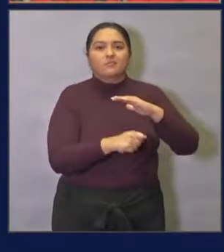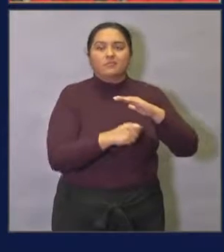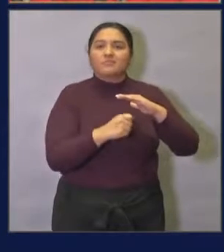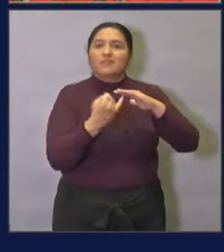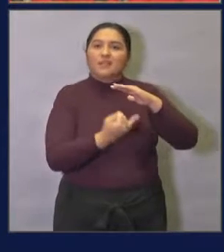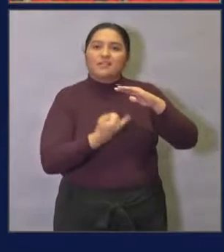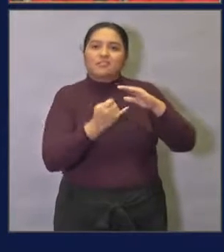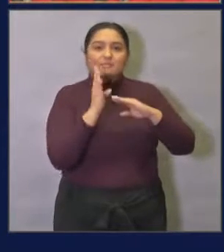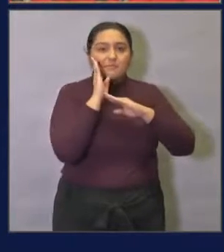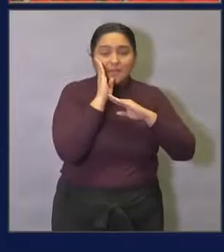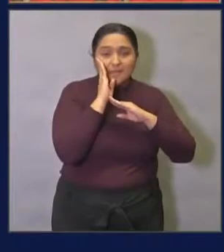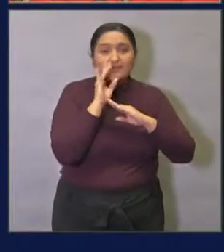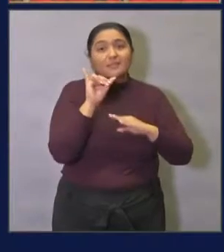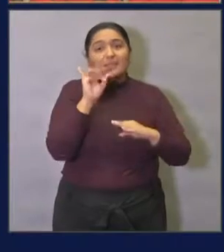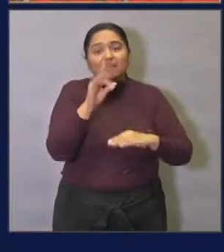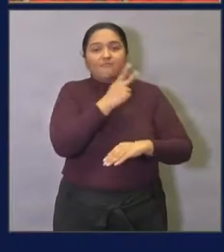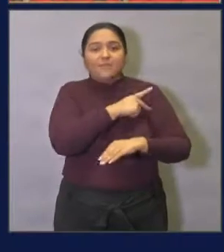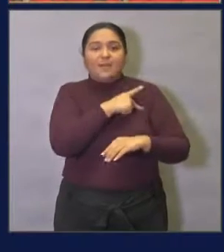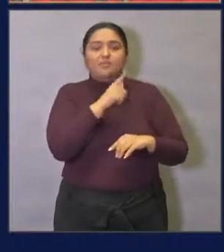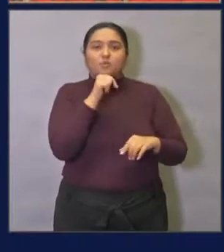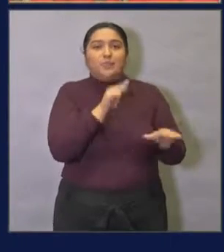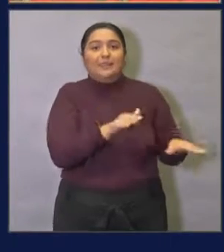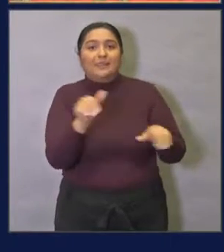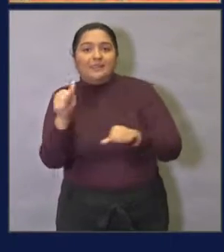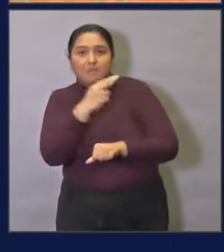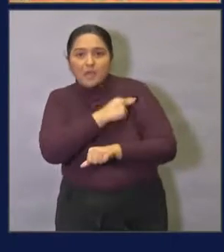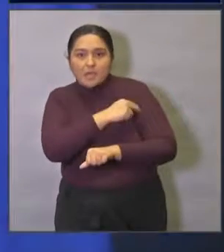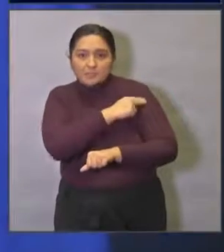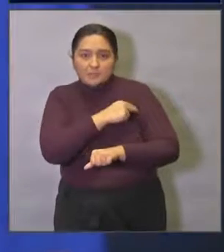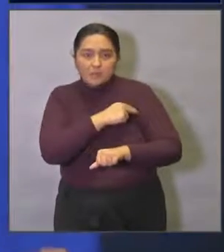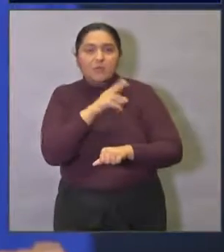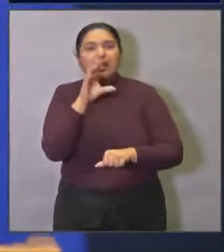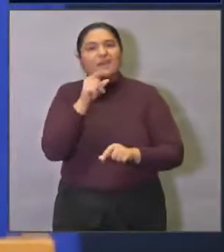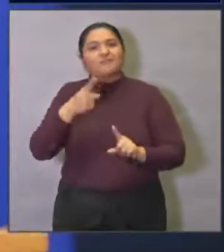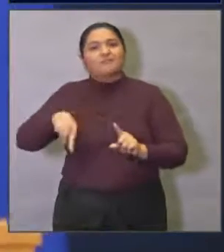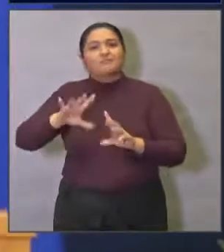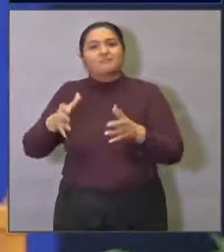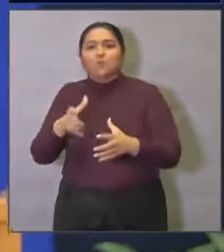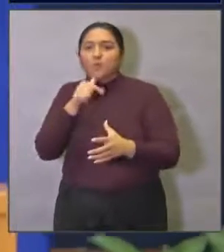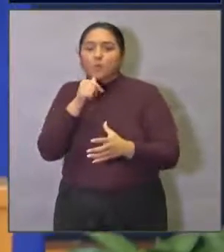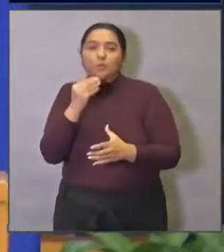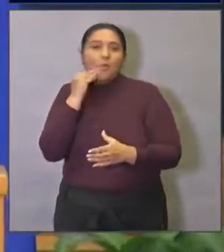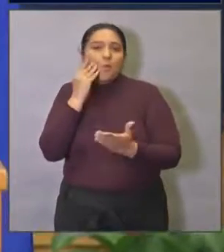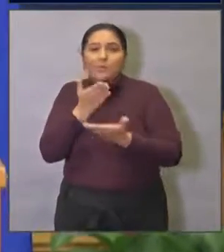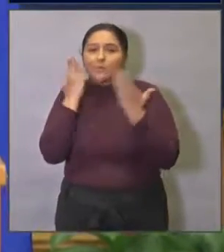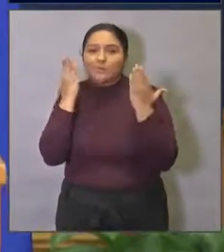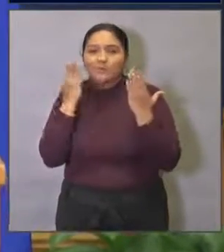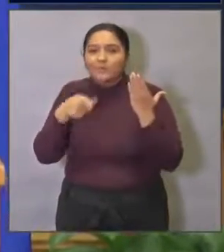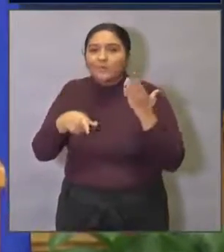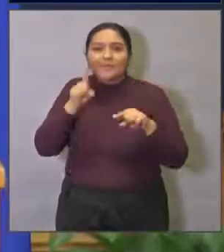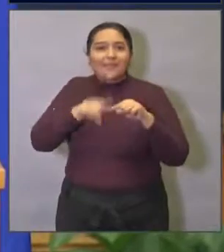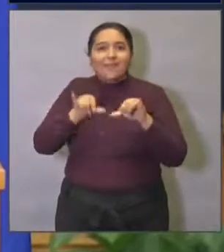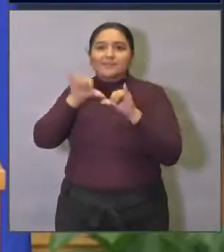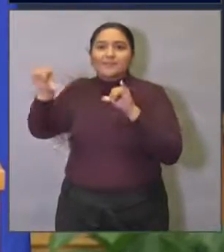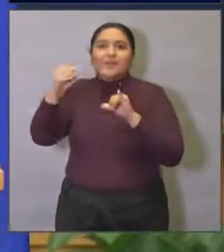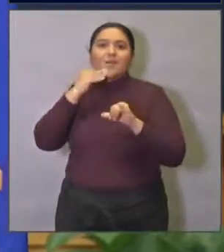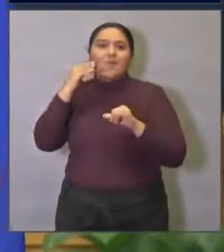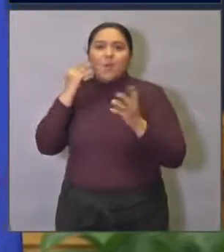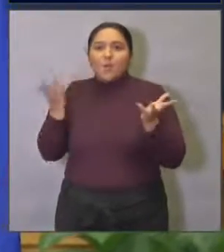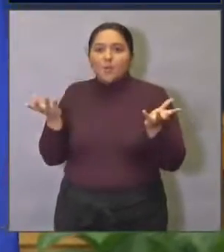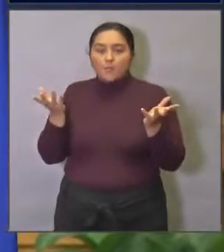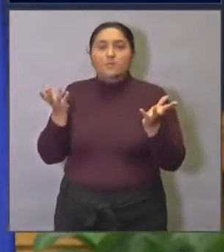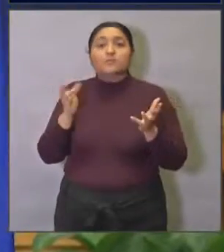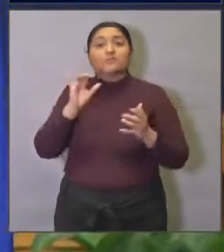exiting hospitals, as well as for persons experiencing homelessness who do not have an option of sheltering at home. This is on top of